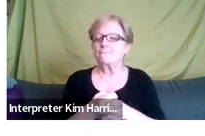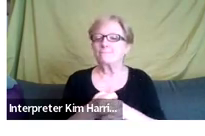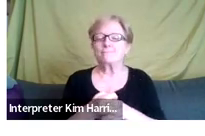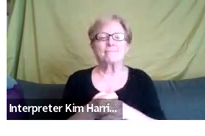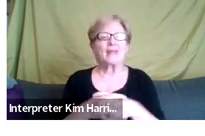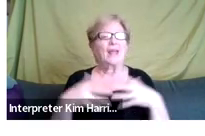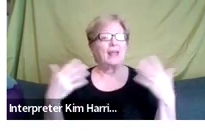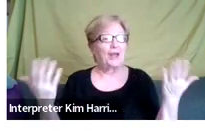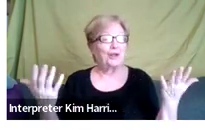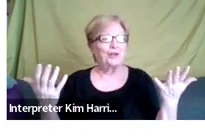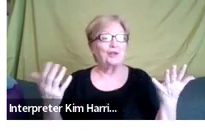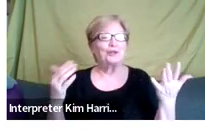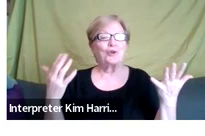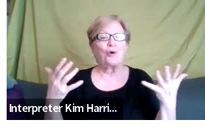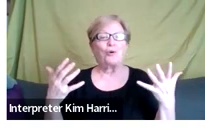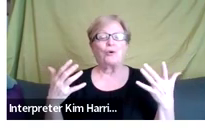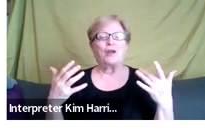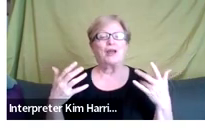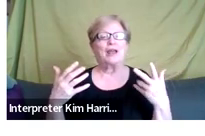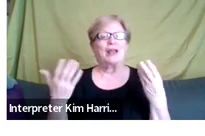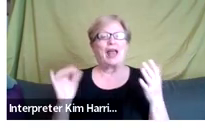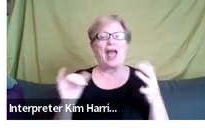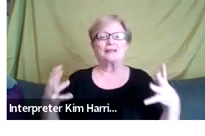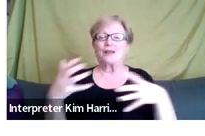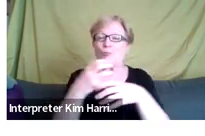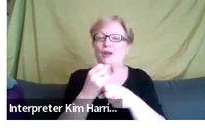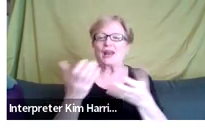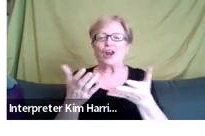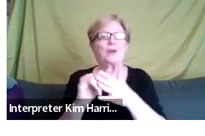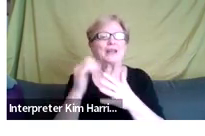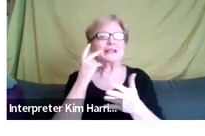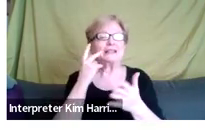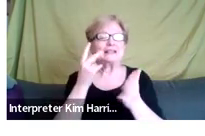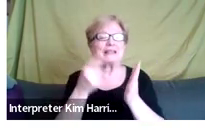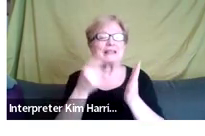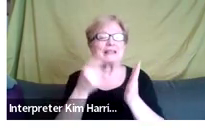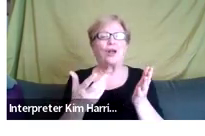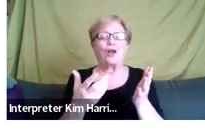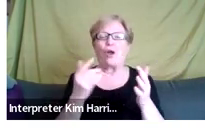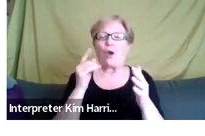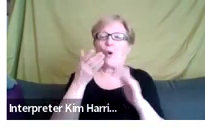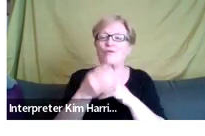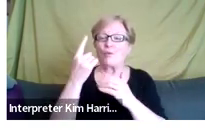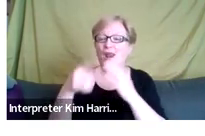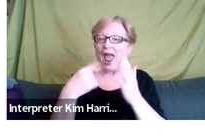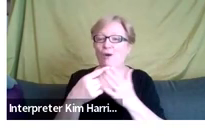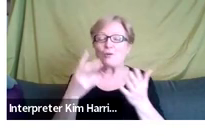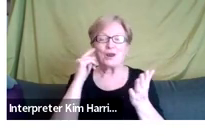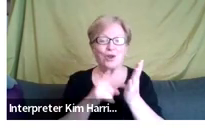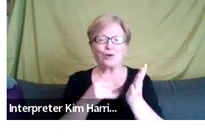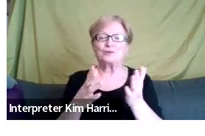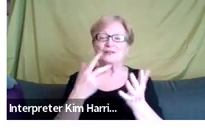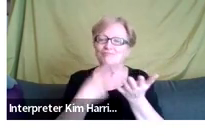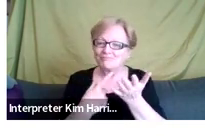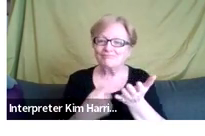Yes, so we see over the course of a little over an hour that, women with